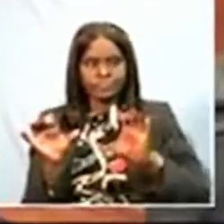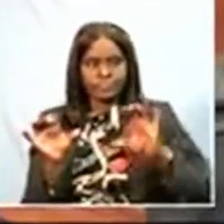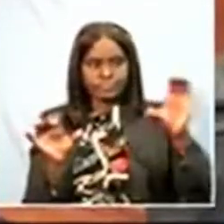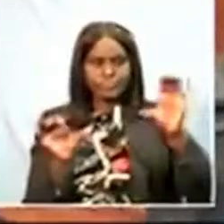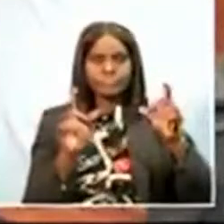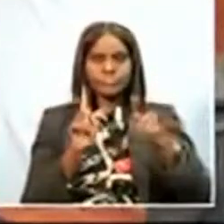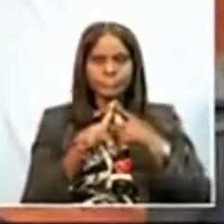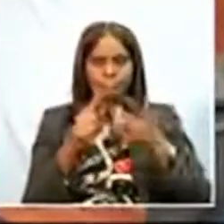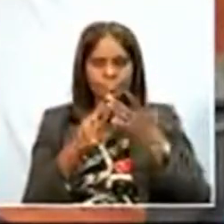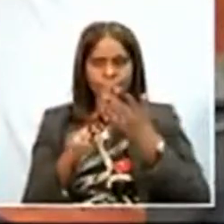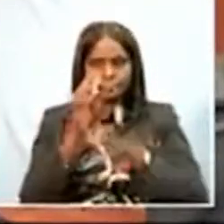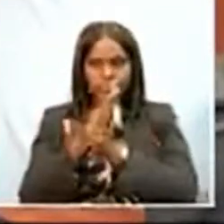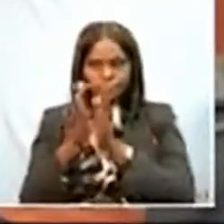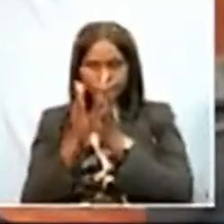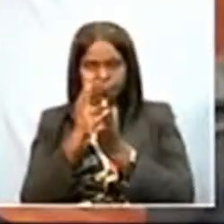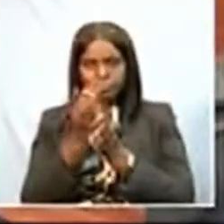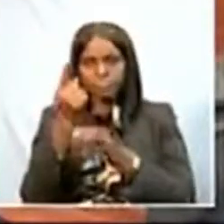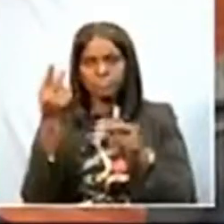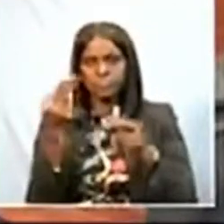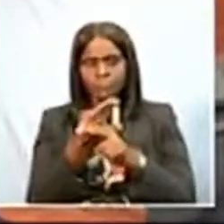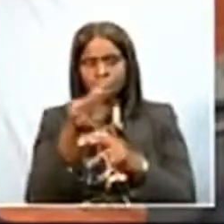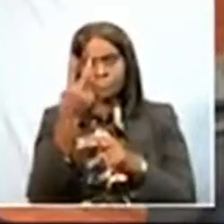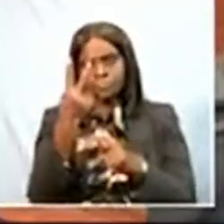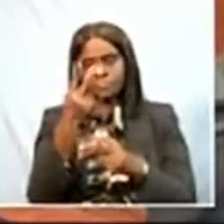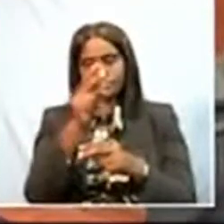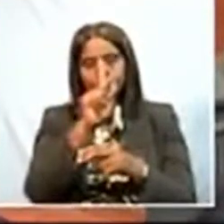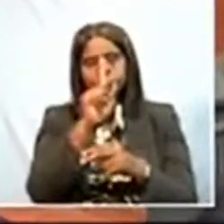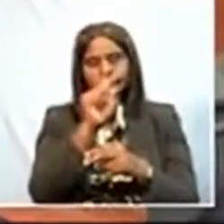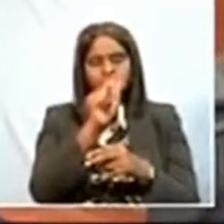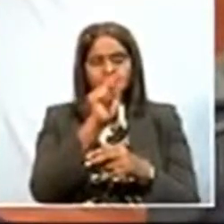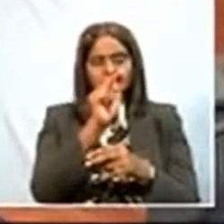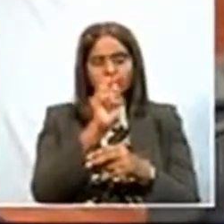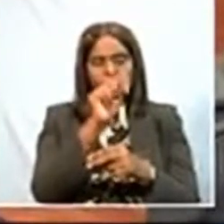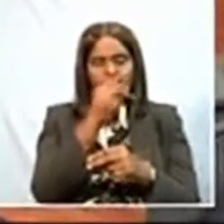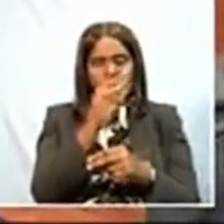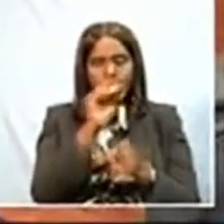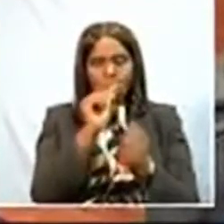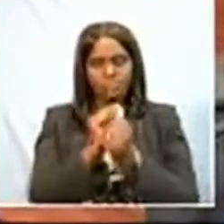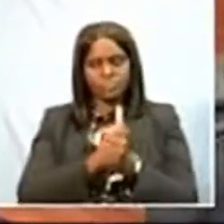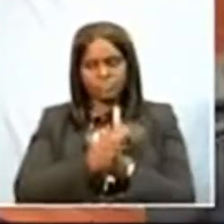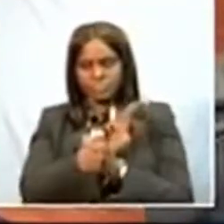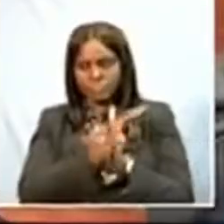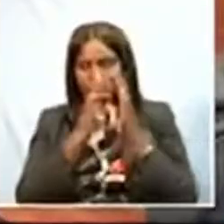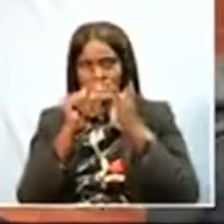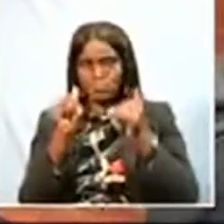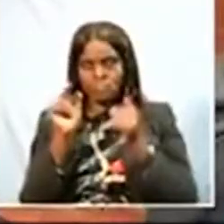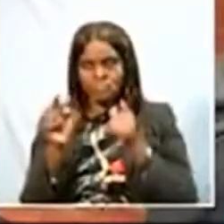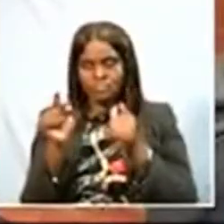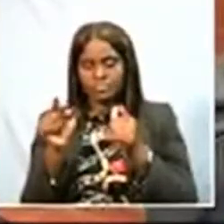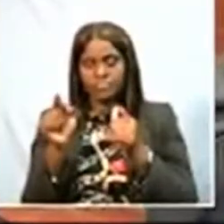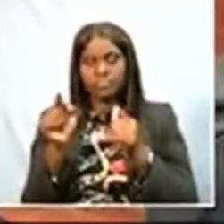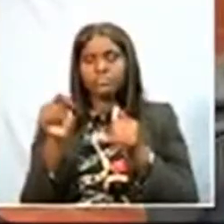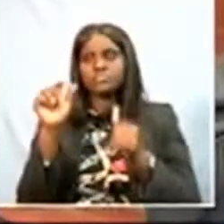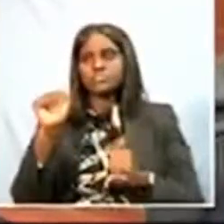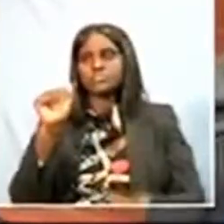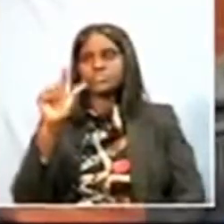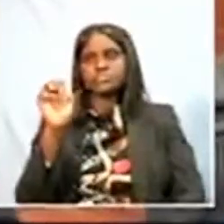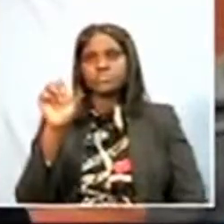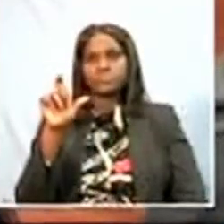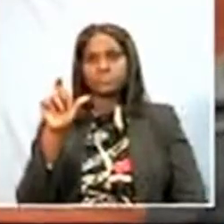to construction of 1x2 Serabi at Kanengo and construction of staff house at